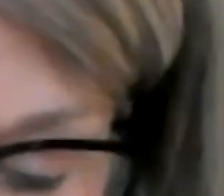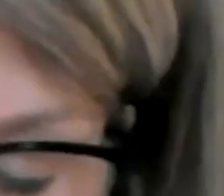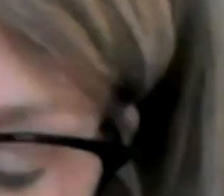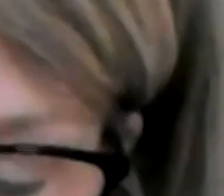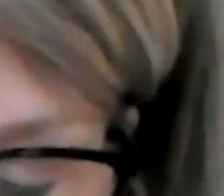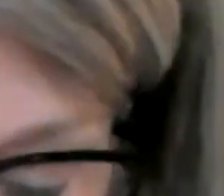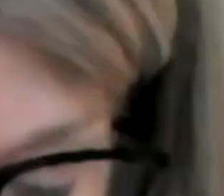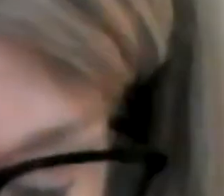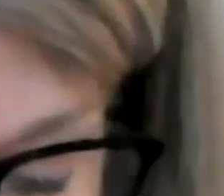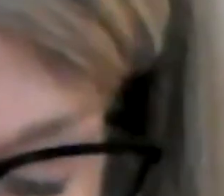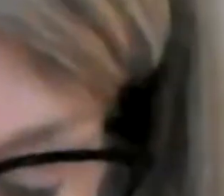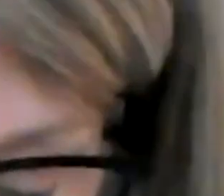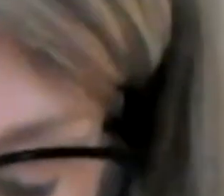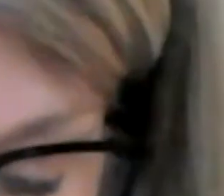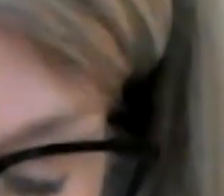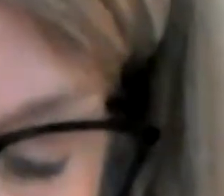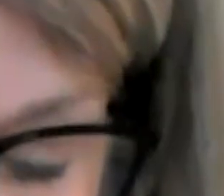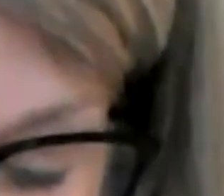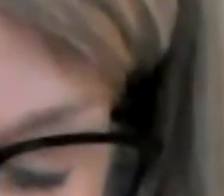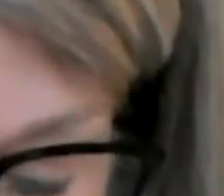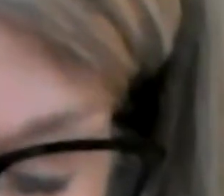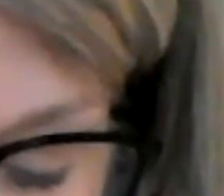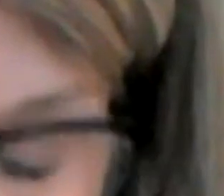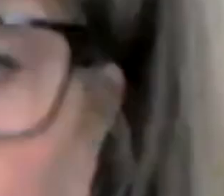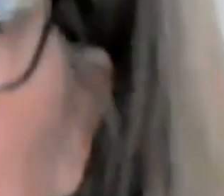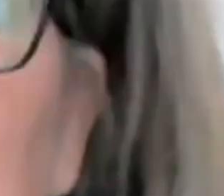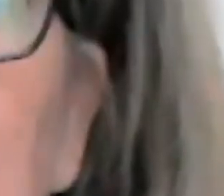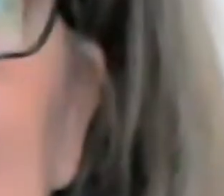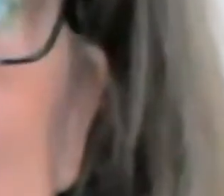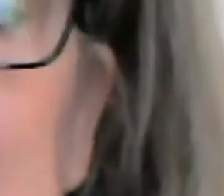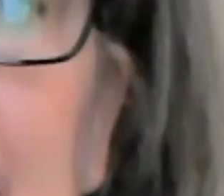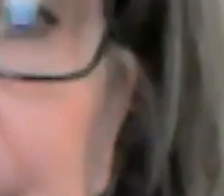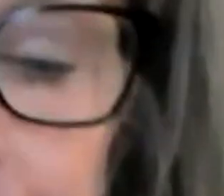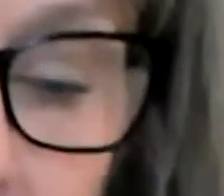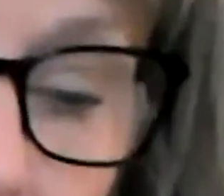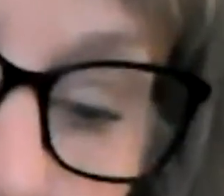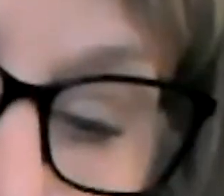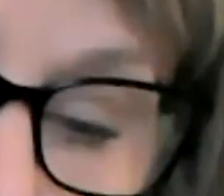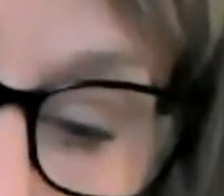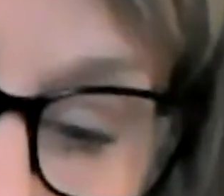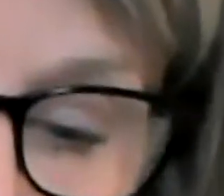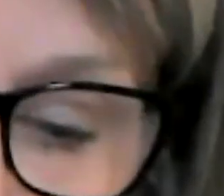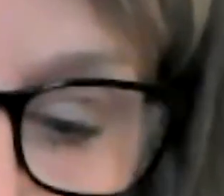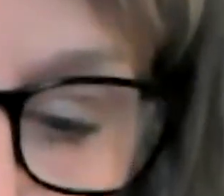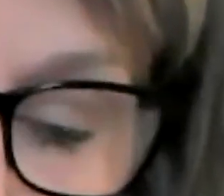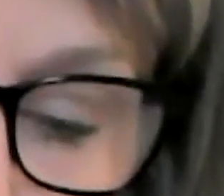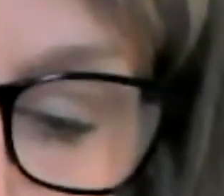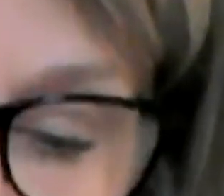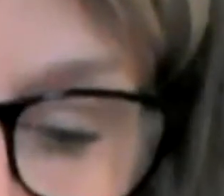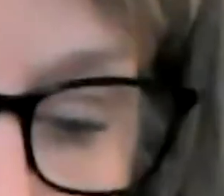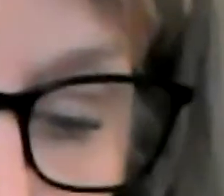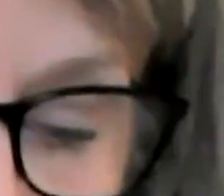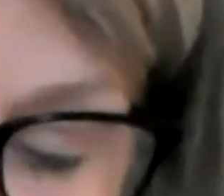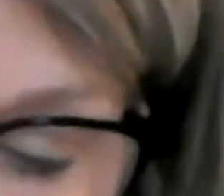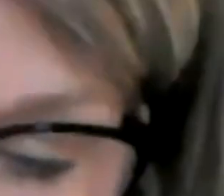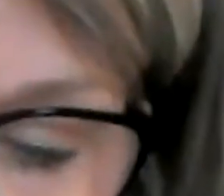Just a shout out to the measurement group and the reminder that what gets measured gets done. So I think there's a